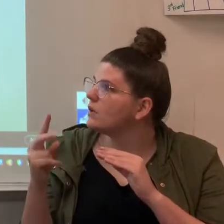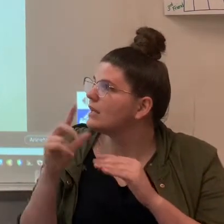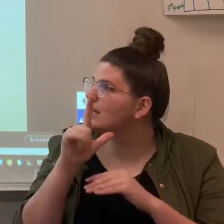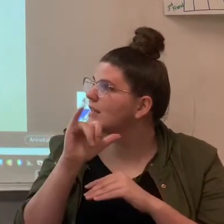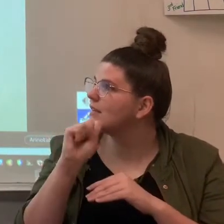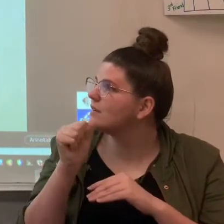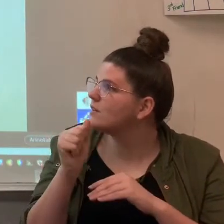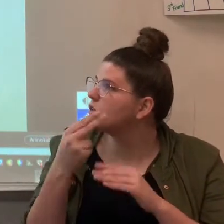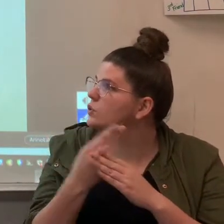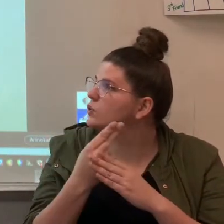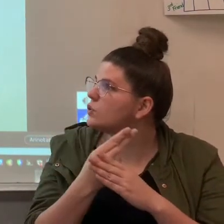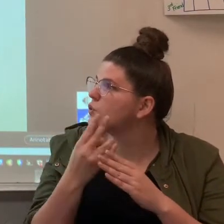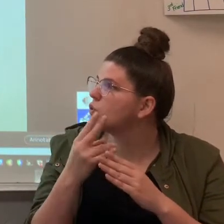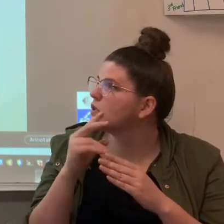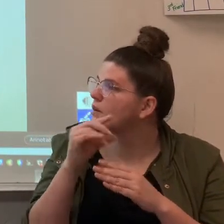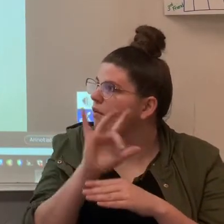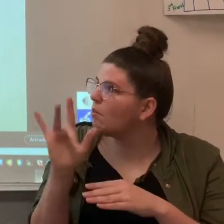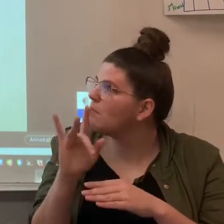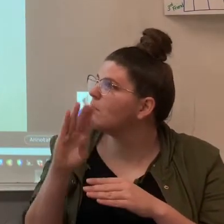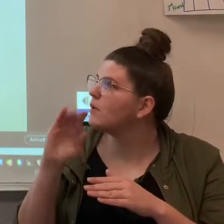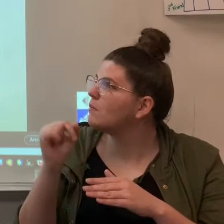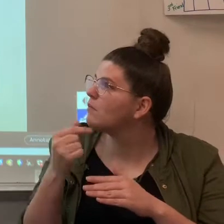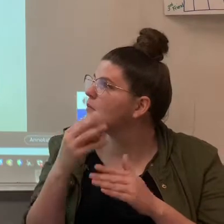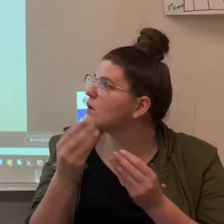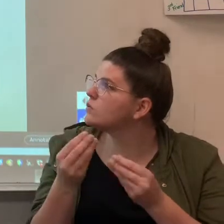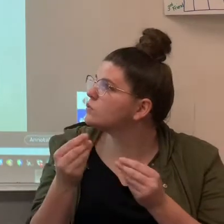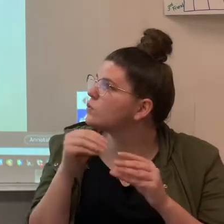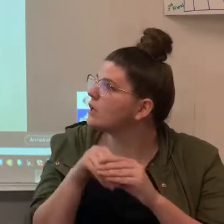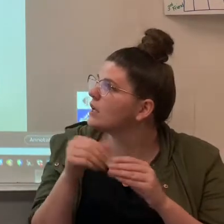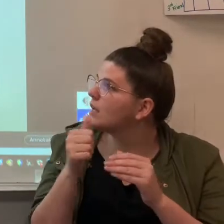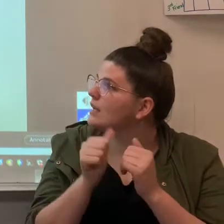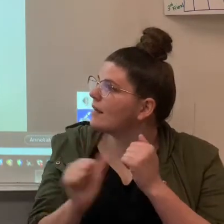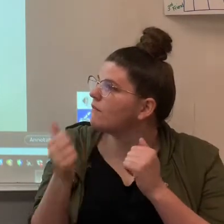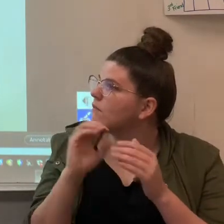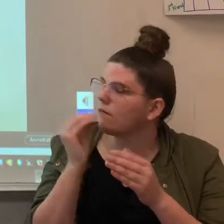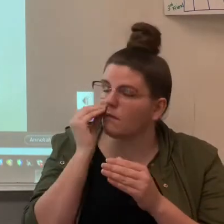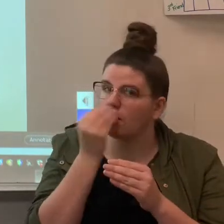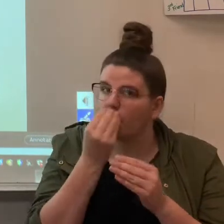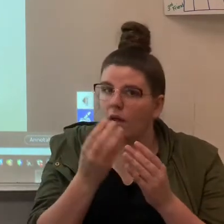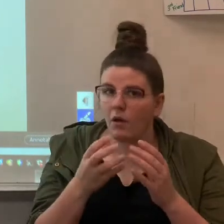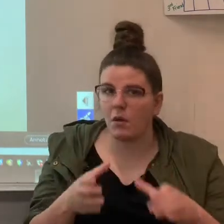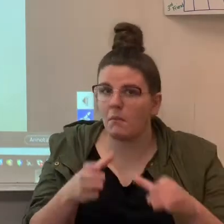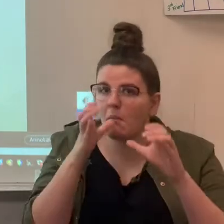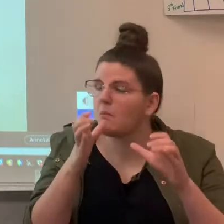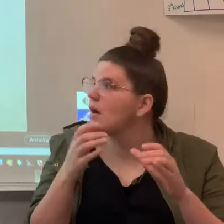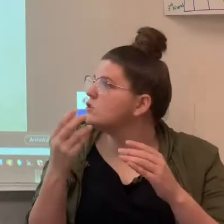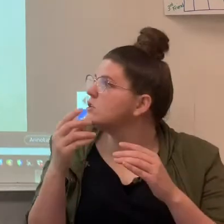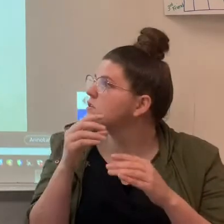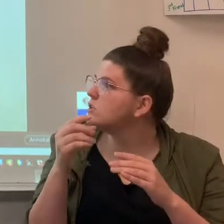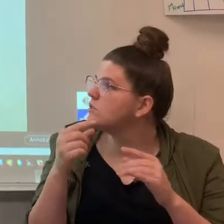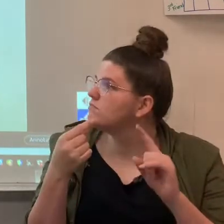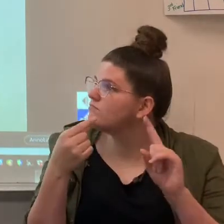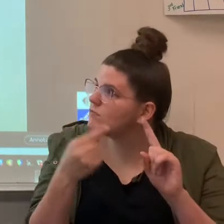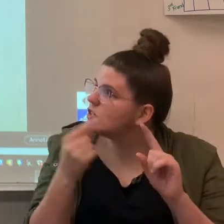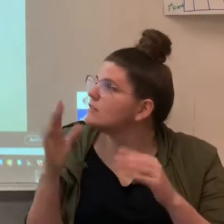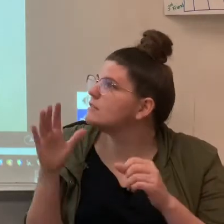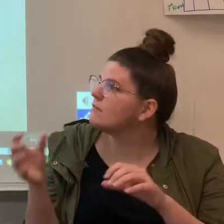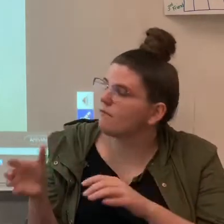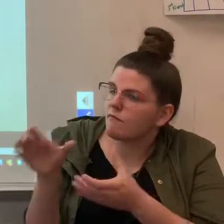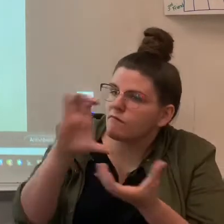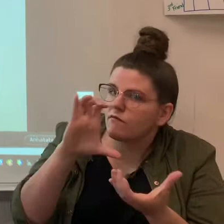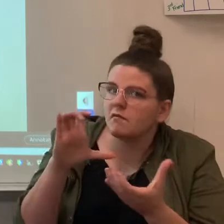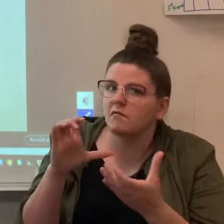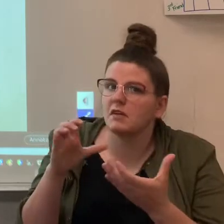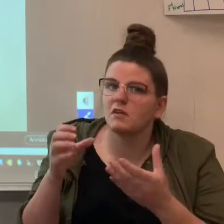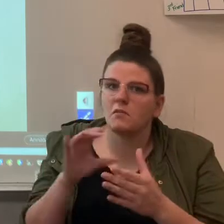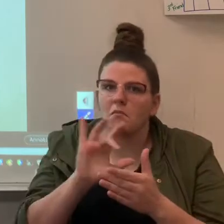in each flower pot. She fills blank flower pots. How many bags of soil does Lisa use in all? Well, that immediately